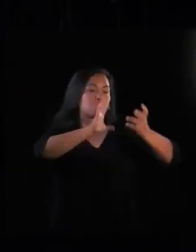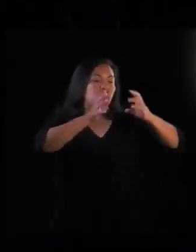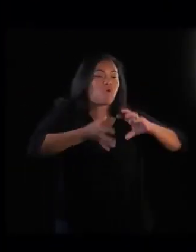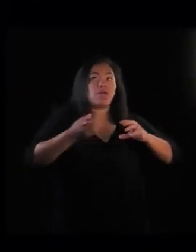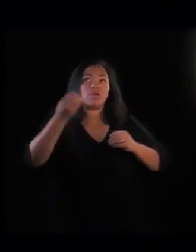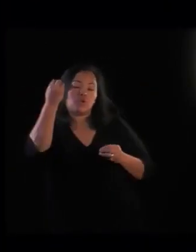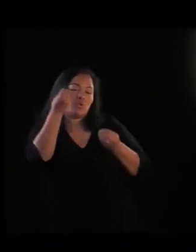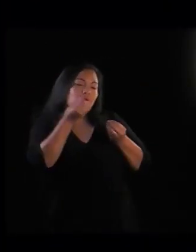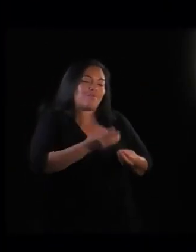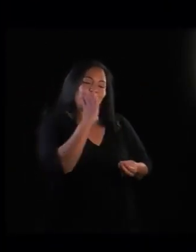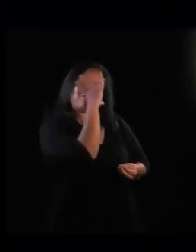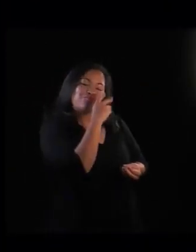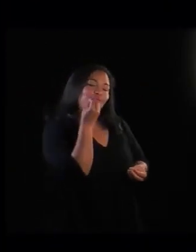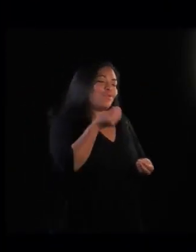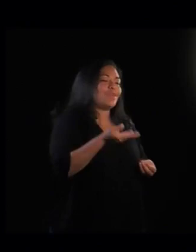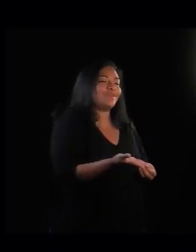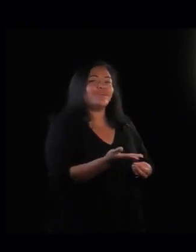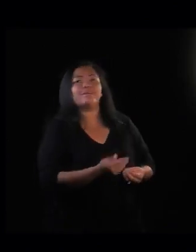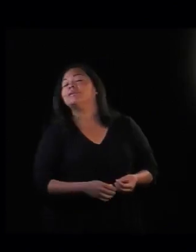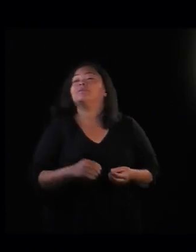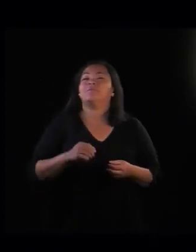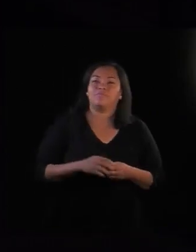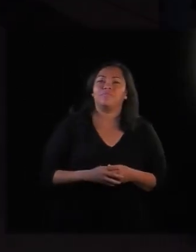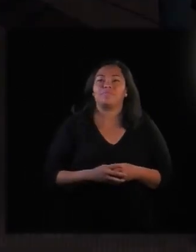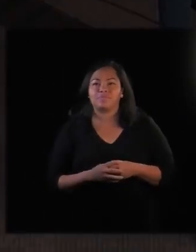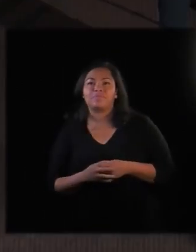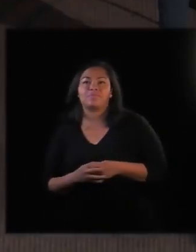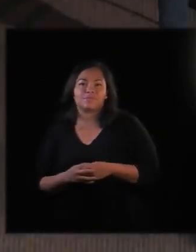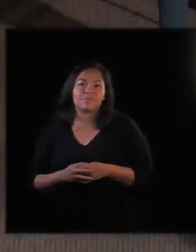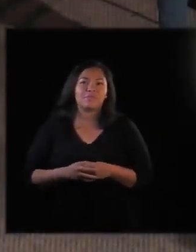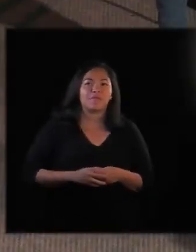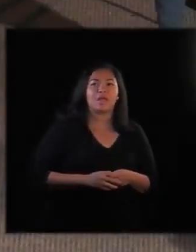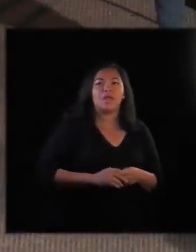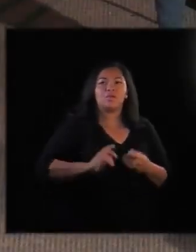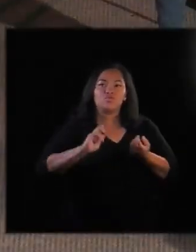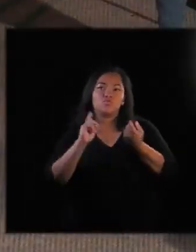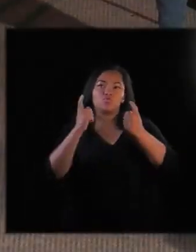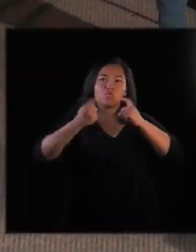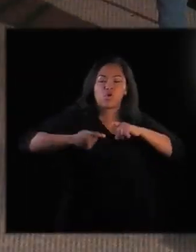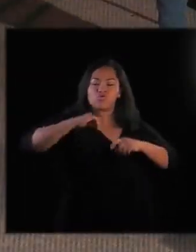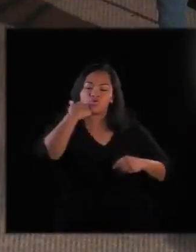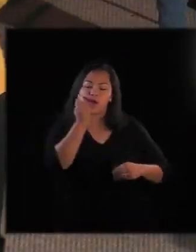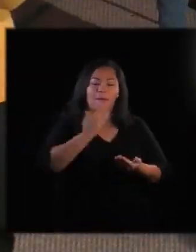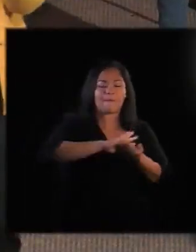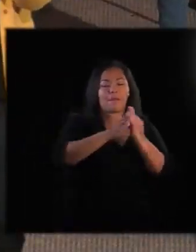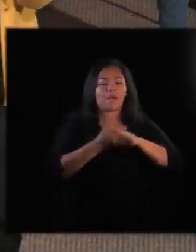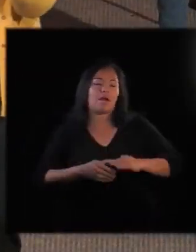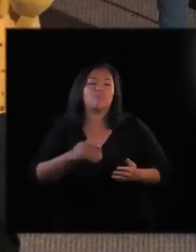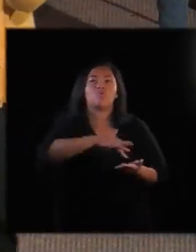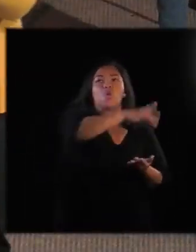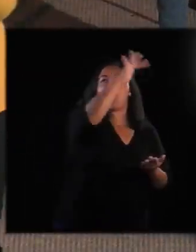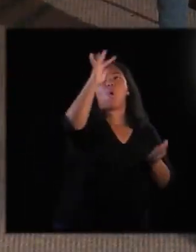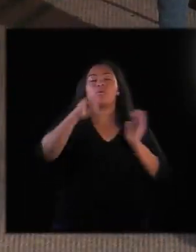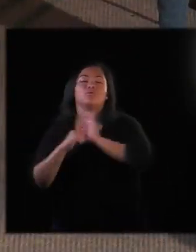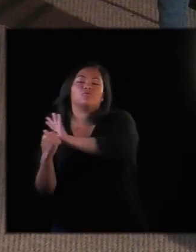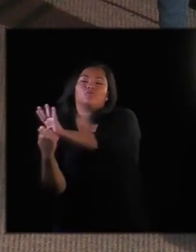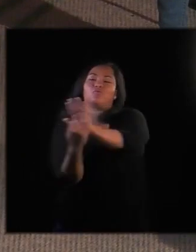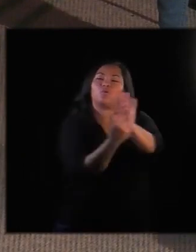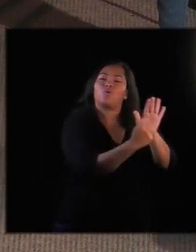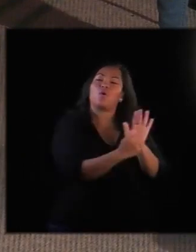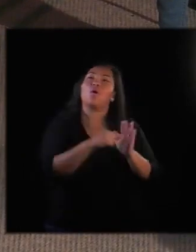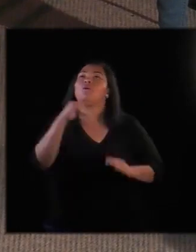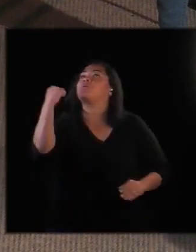You give beauty for ashes. Yes, you do. Yes, you do. You turn shame into